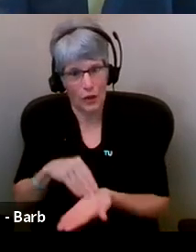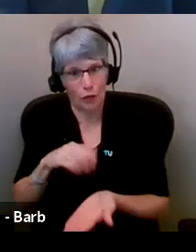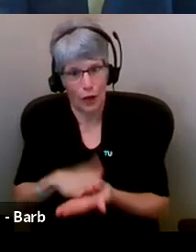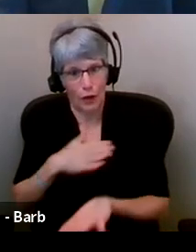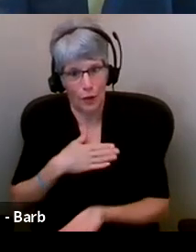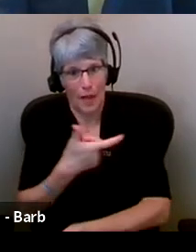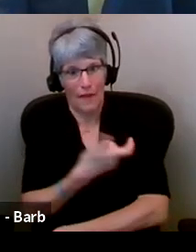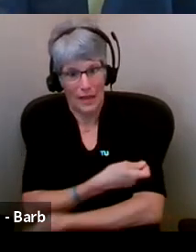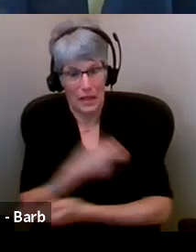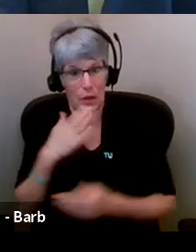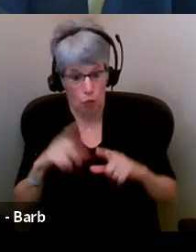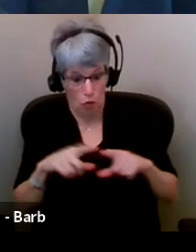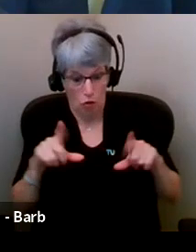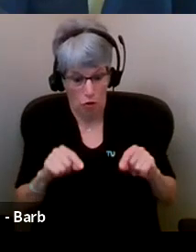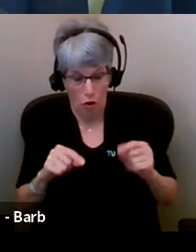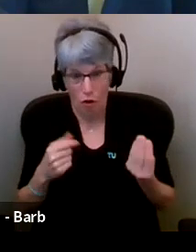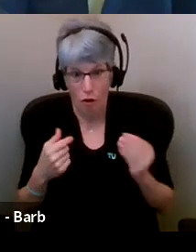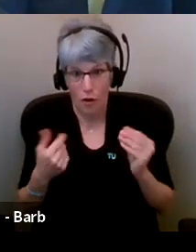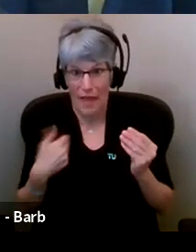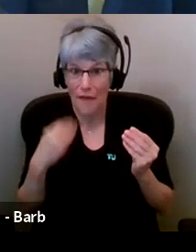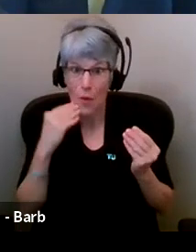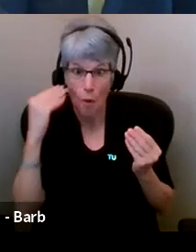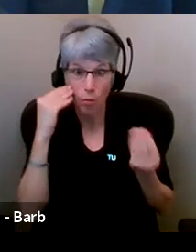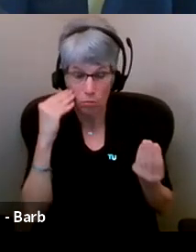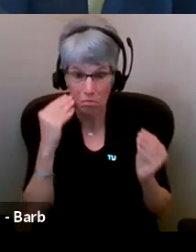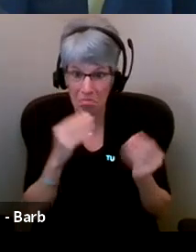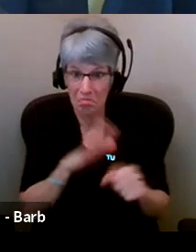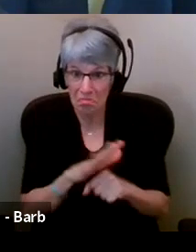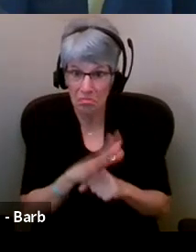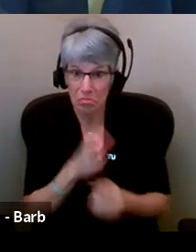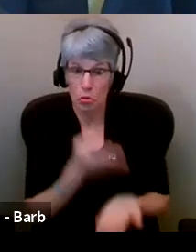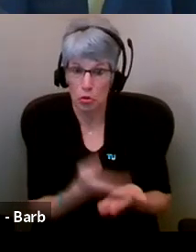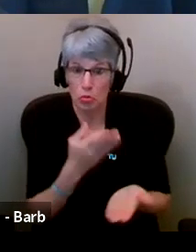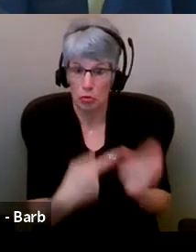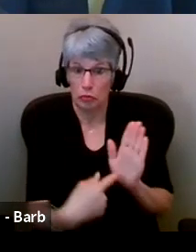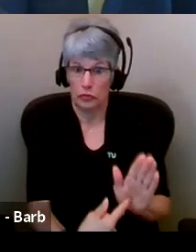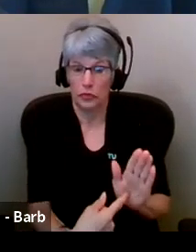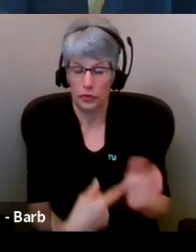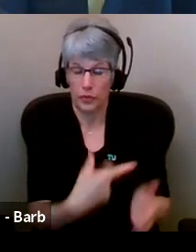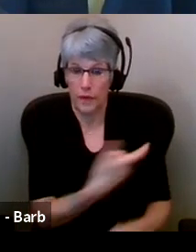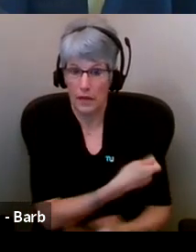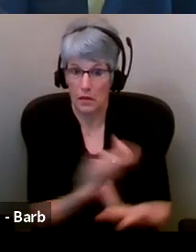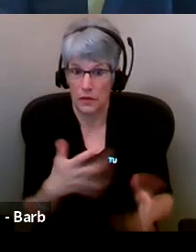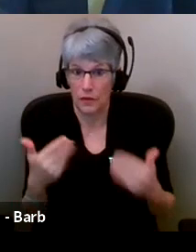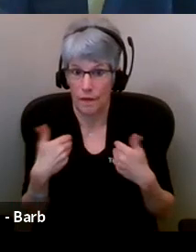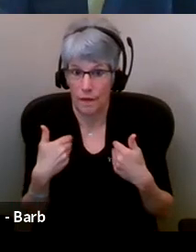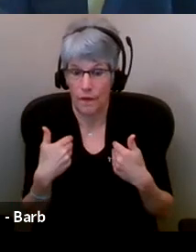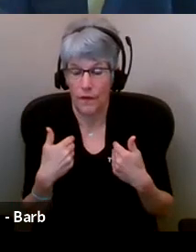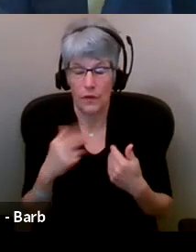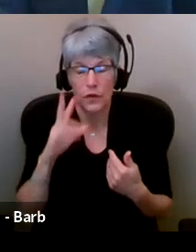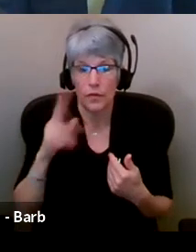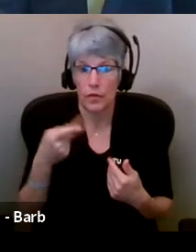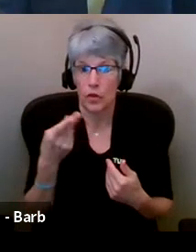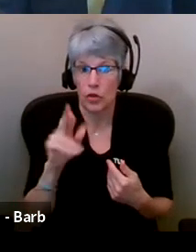vaccine card that somebody has at home be sufficient for proof of vaccination? I'll go to Vice President Hurte on this one.